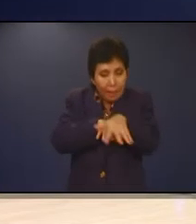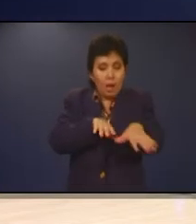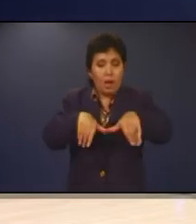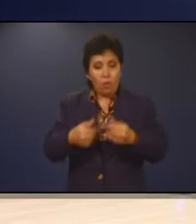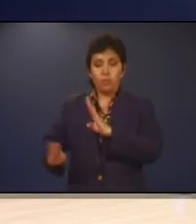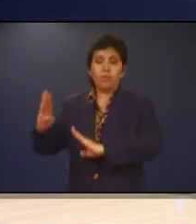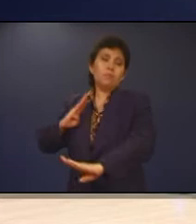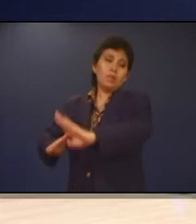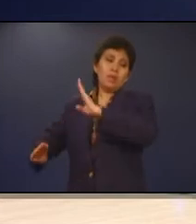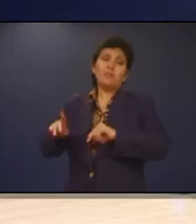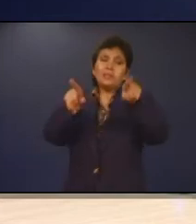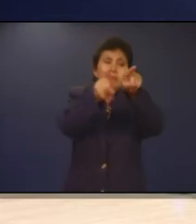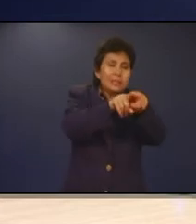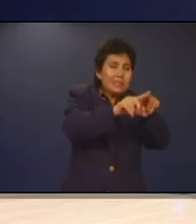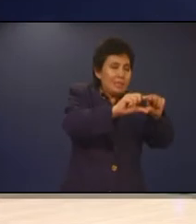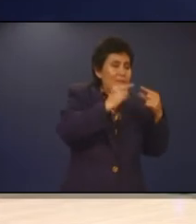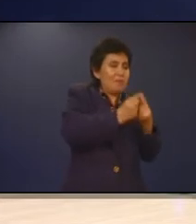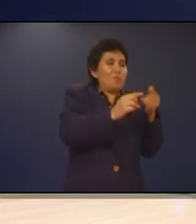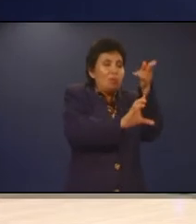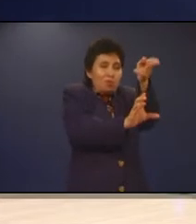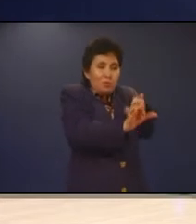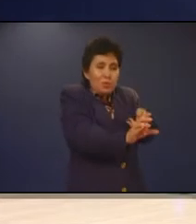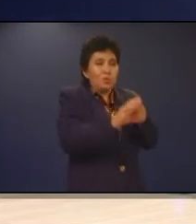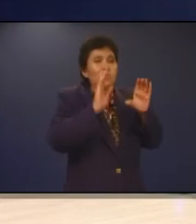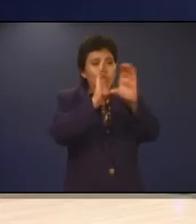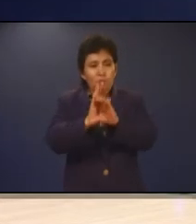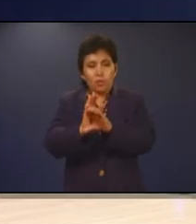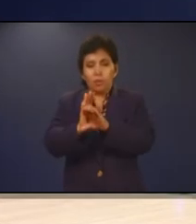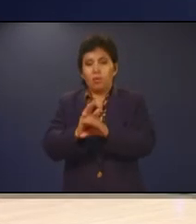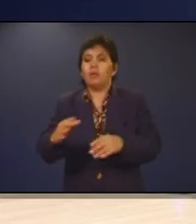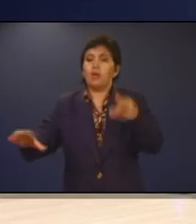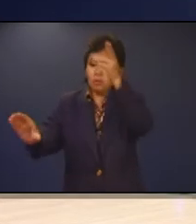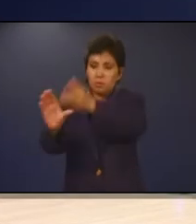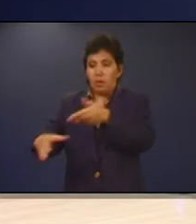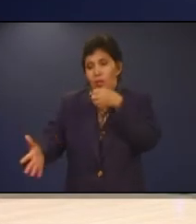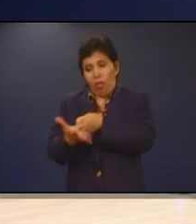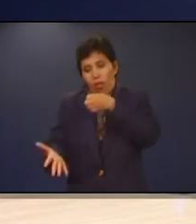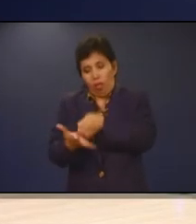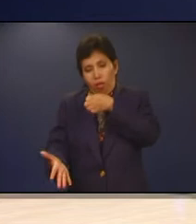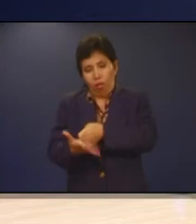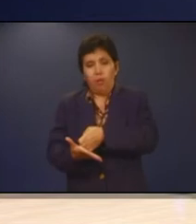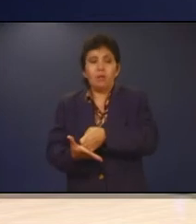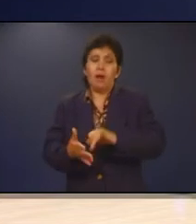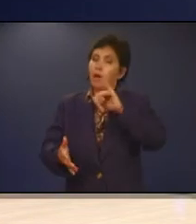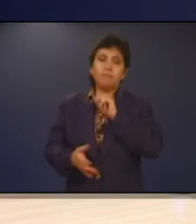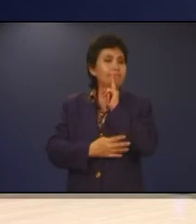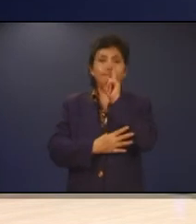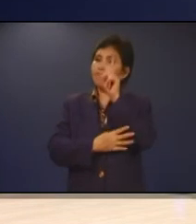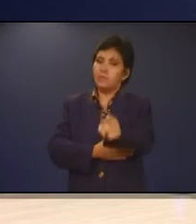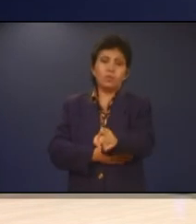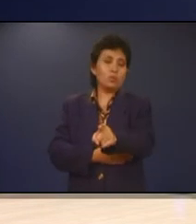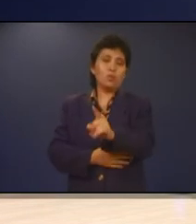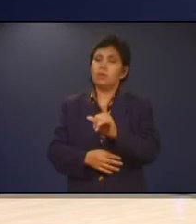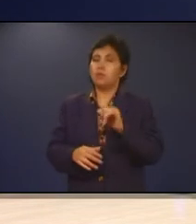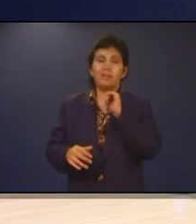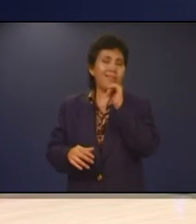and that's how you behave like that member. Let's say if you joined a gangster, if you are part of the gangster, I am